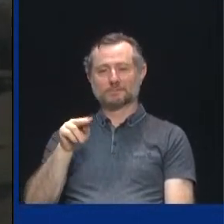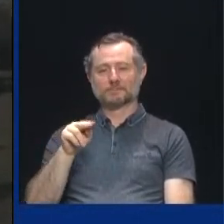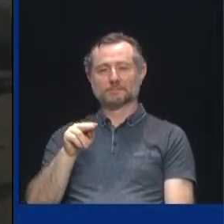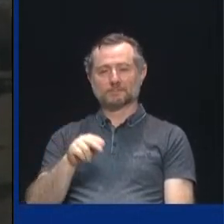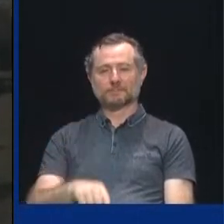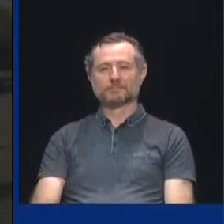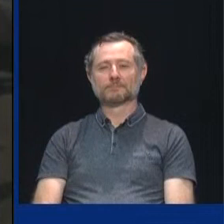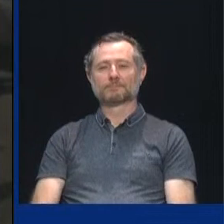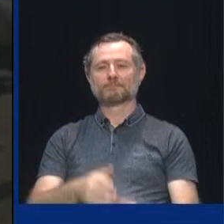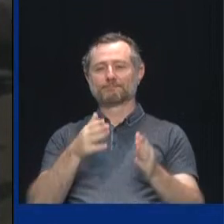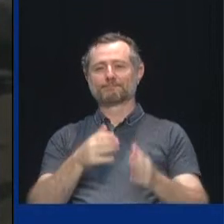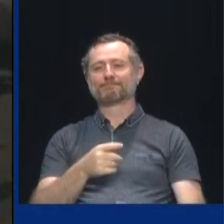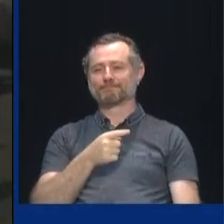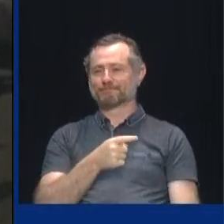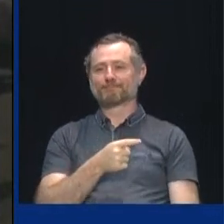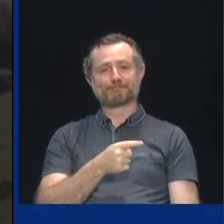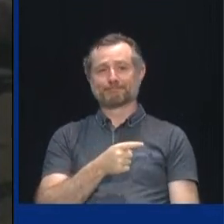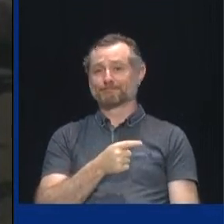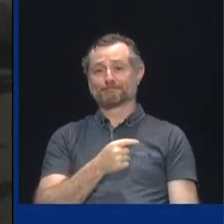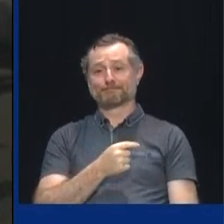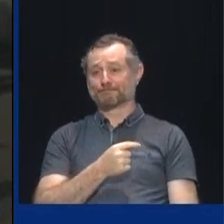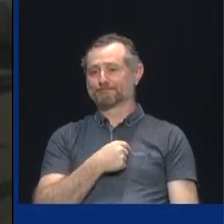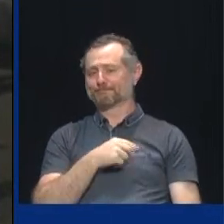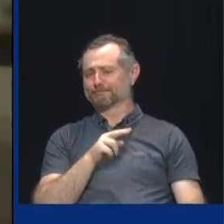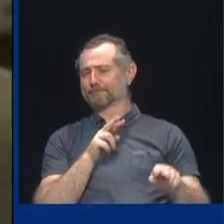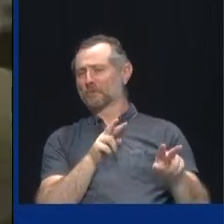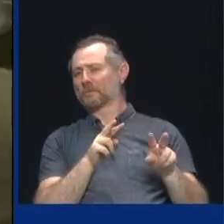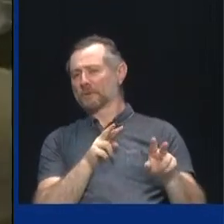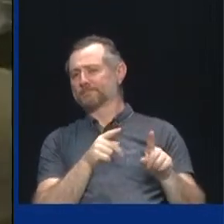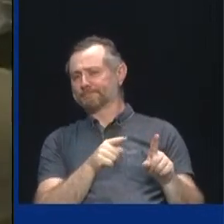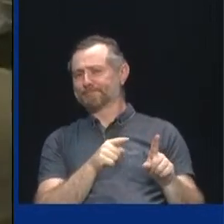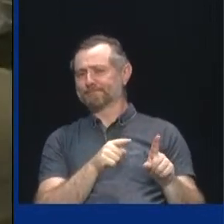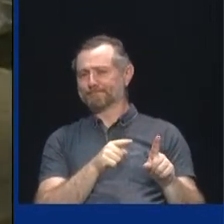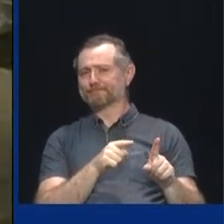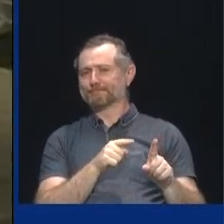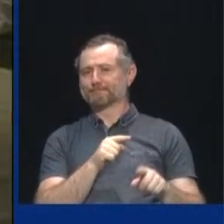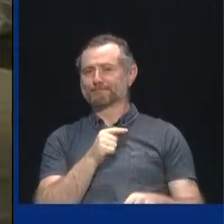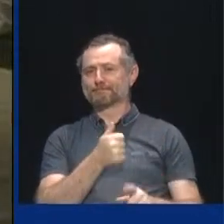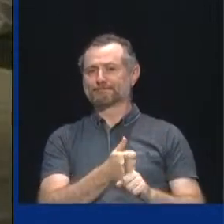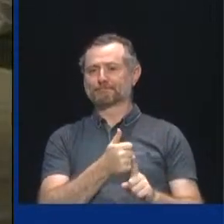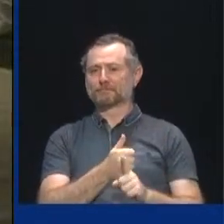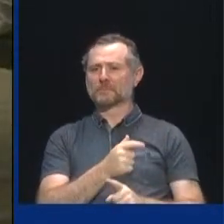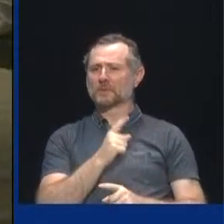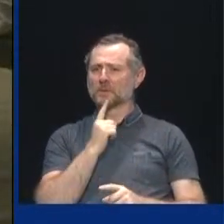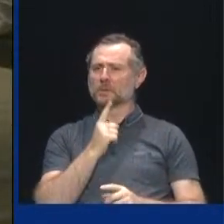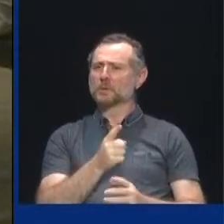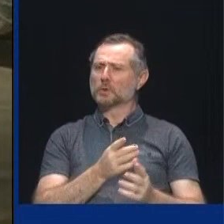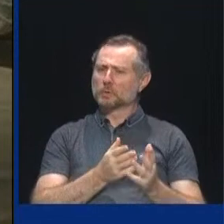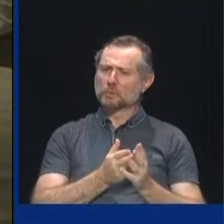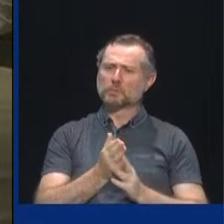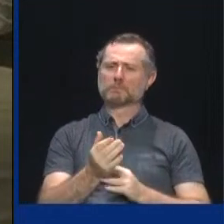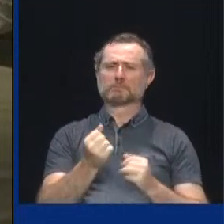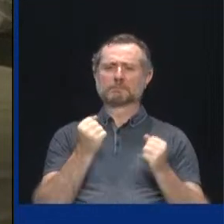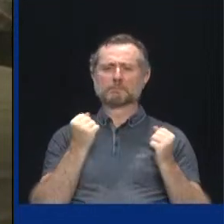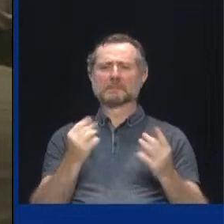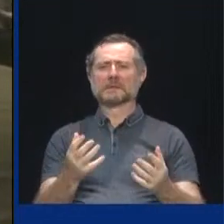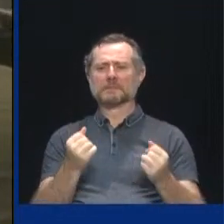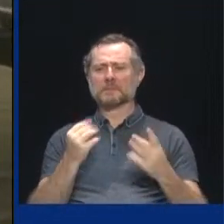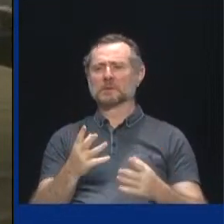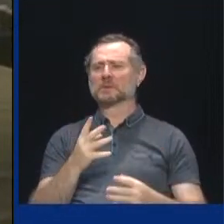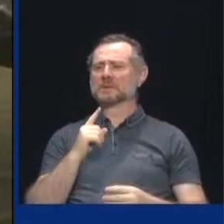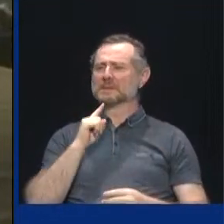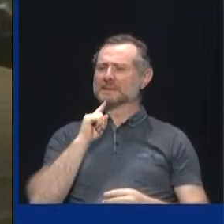admire very, very much. And she's been through many critical situations, and her leadership